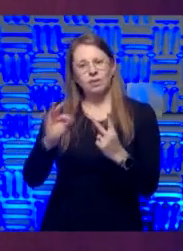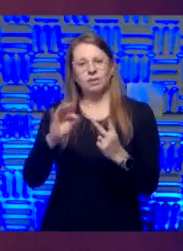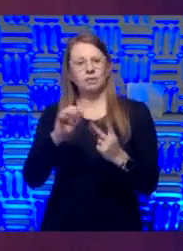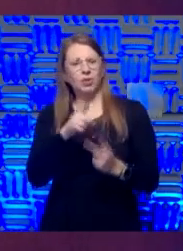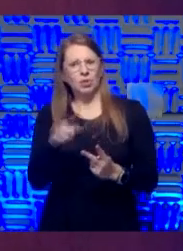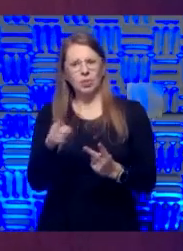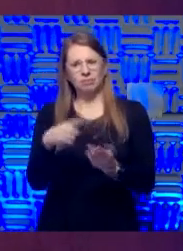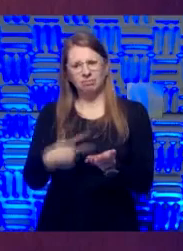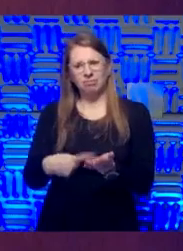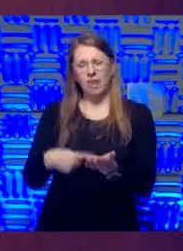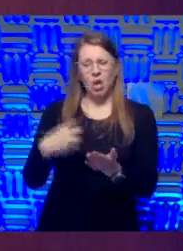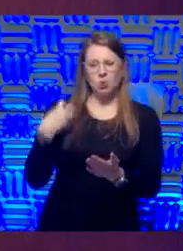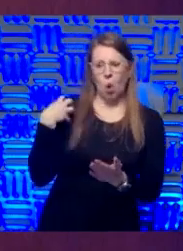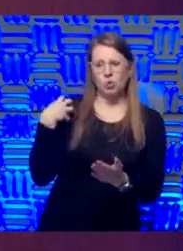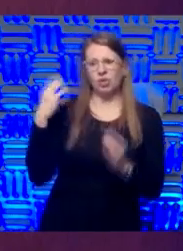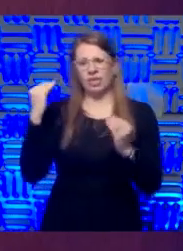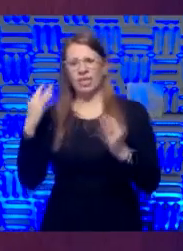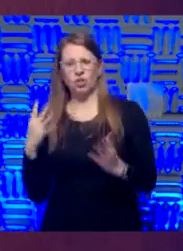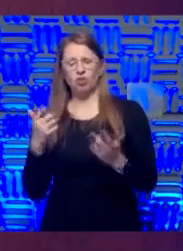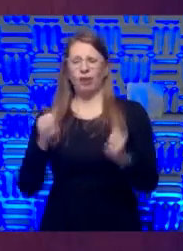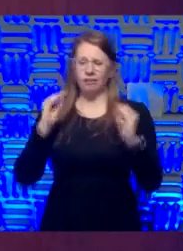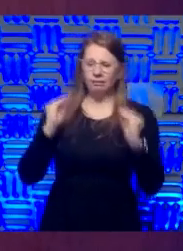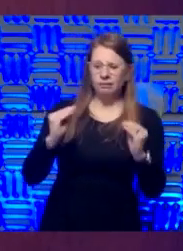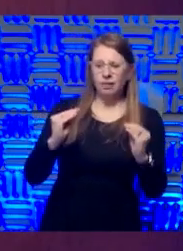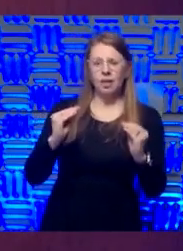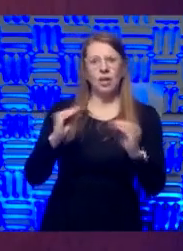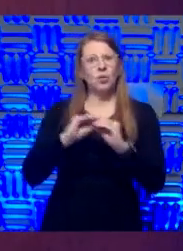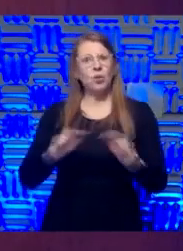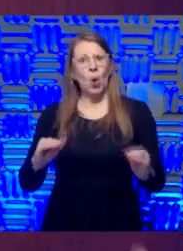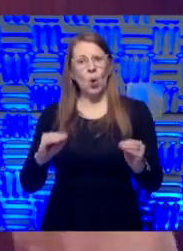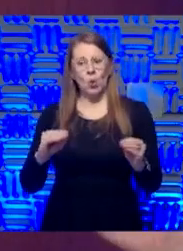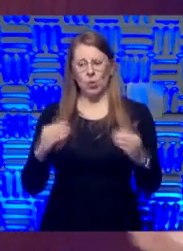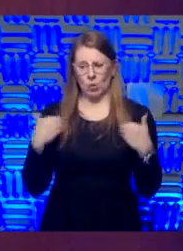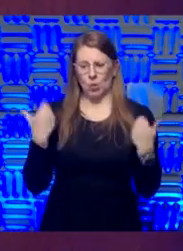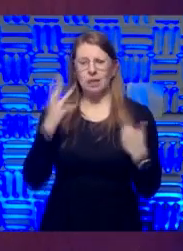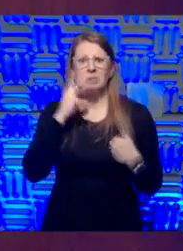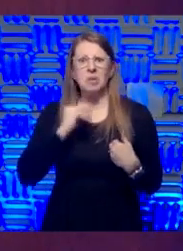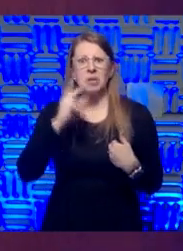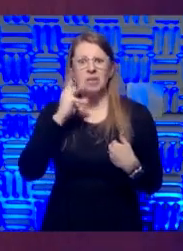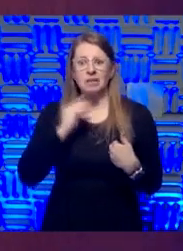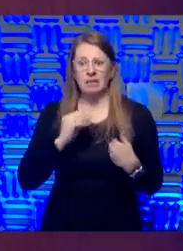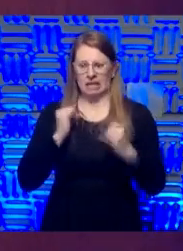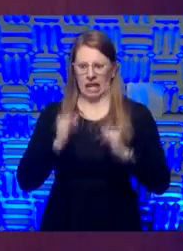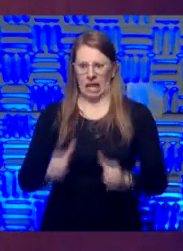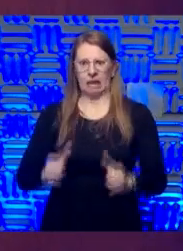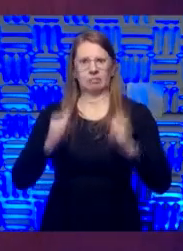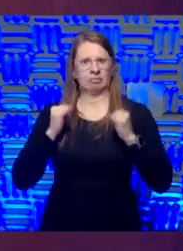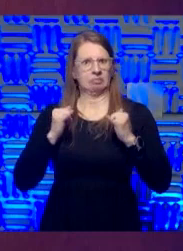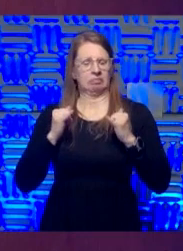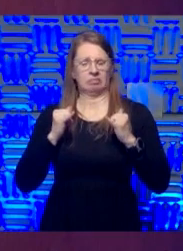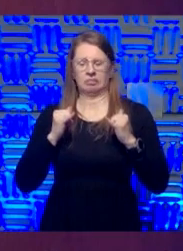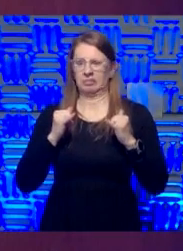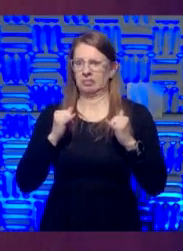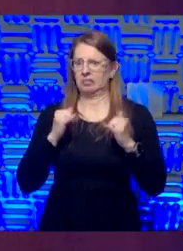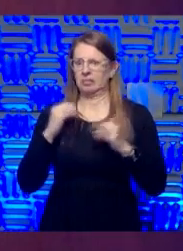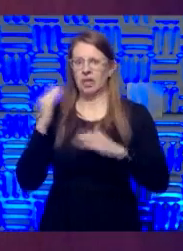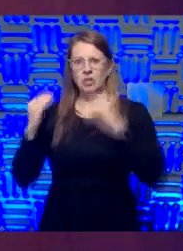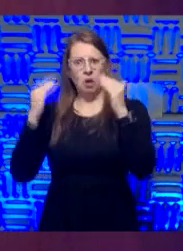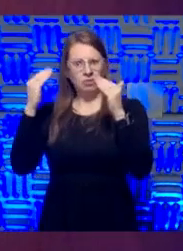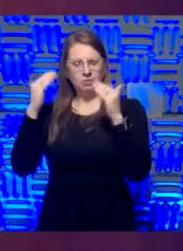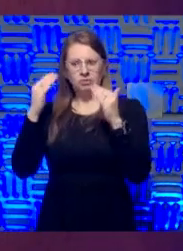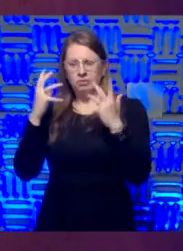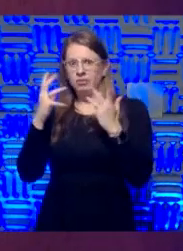teachers. We're trying to educate. No youth have ever been through this before, and none of us in this panel have been through this before as a youth.